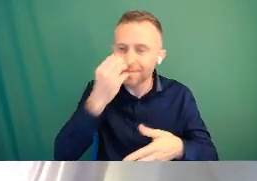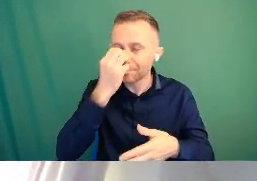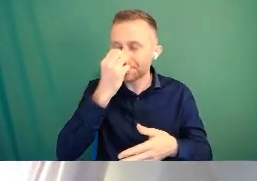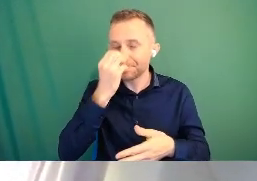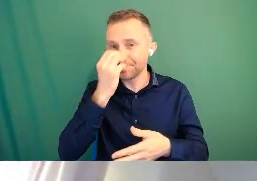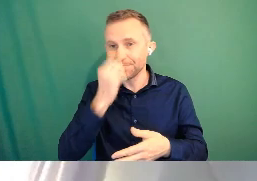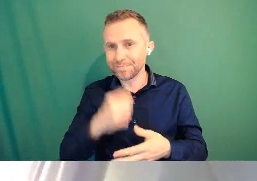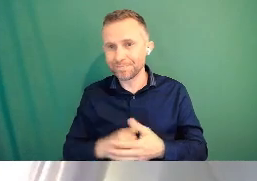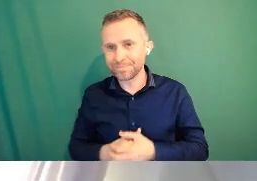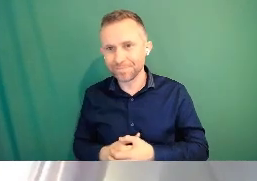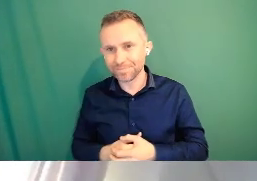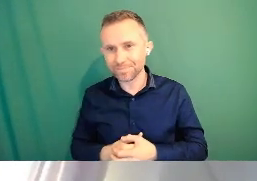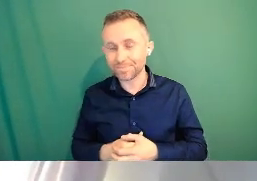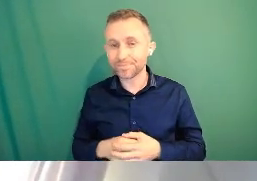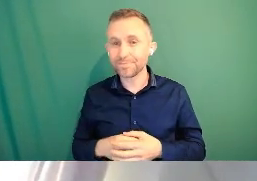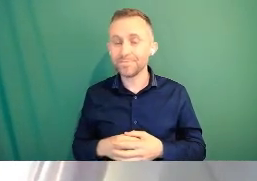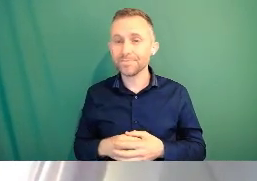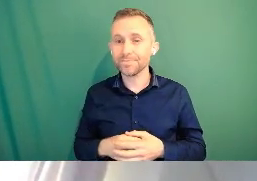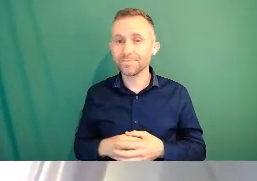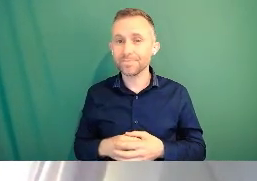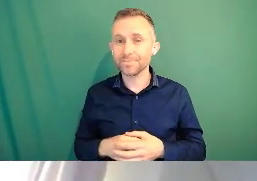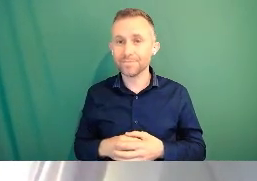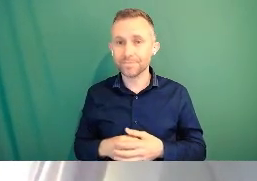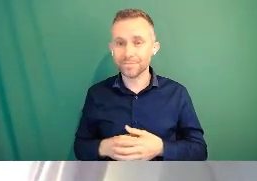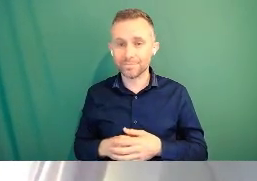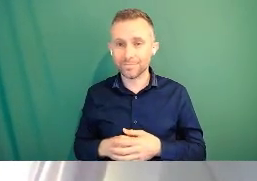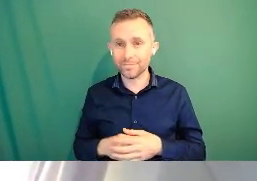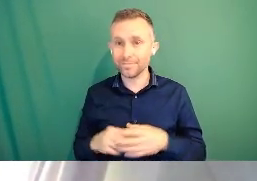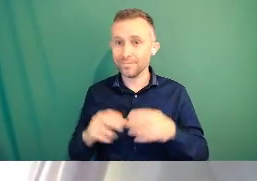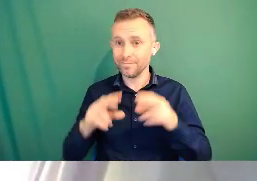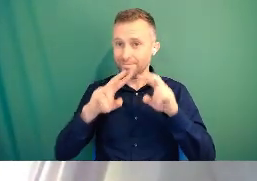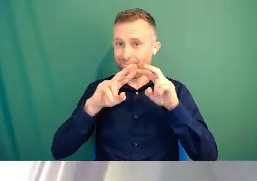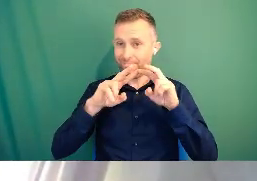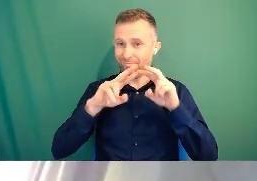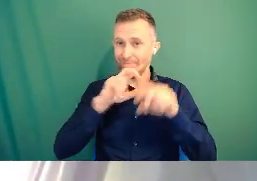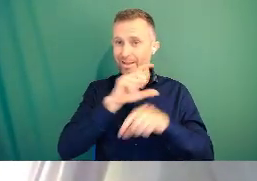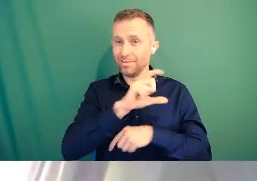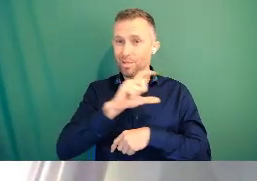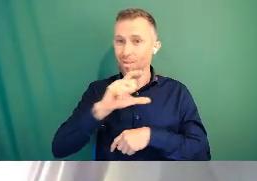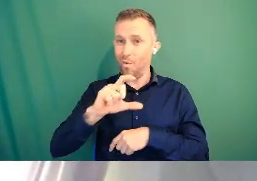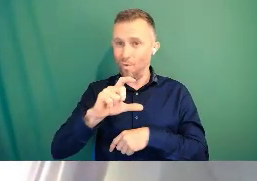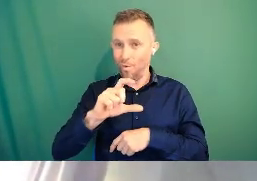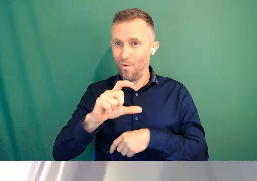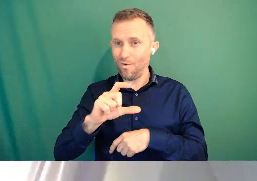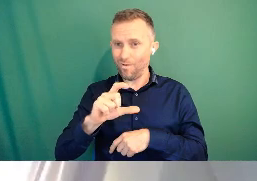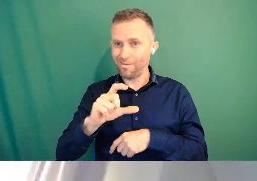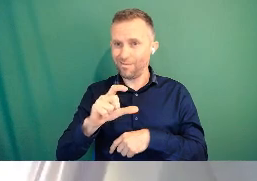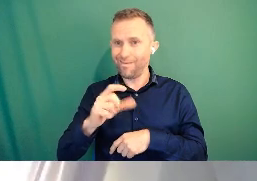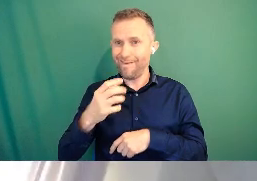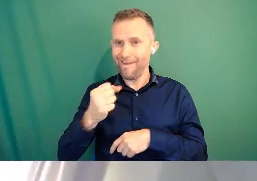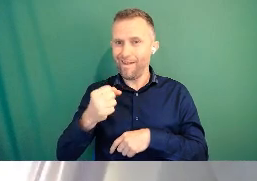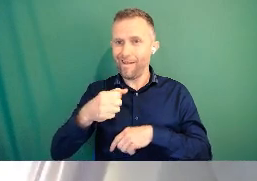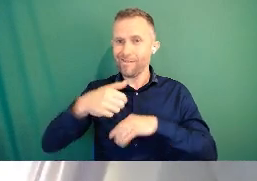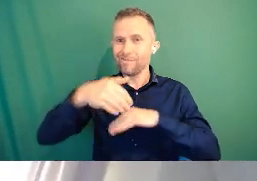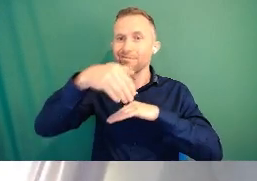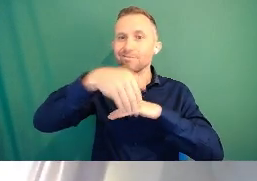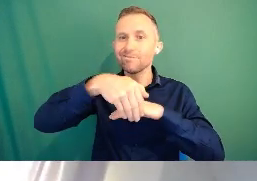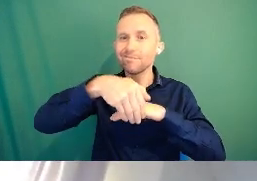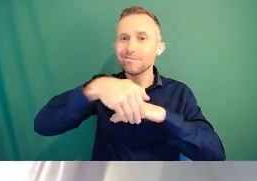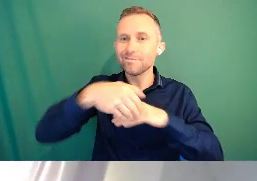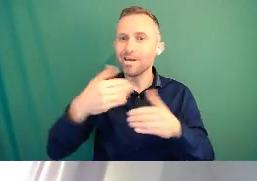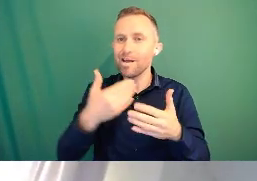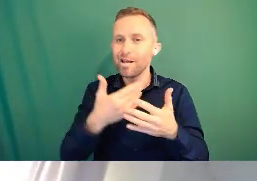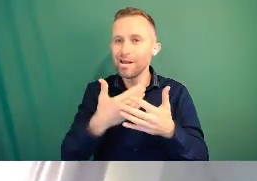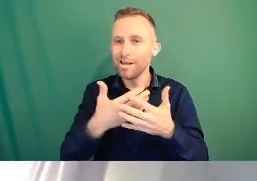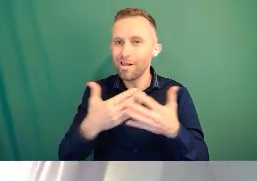nod to him, really. The castle is also home to many